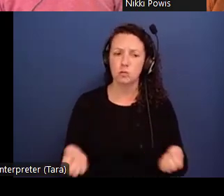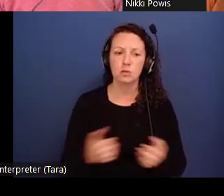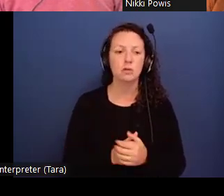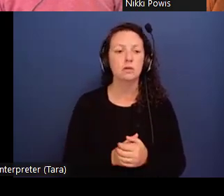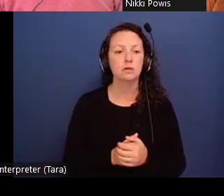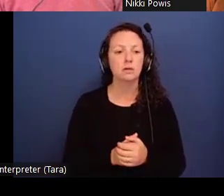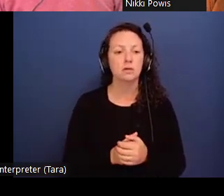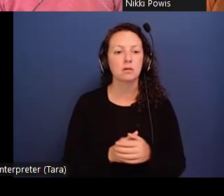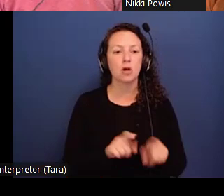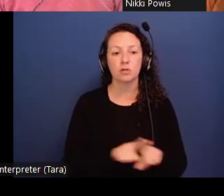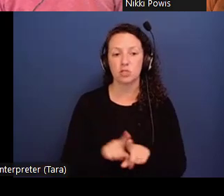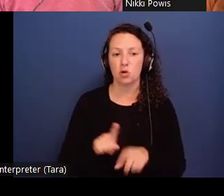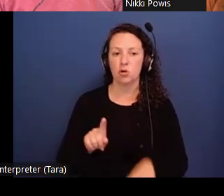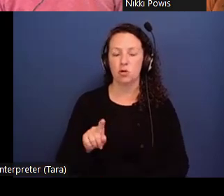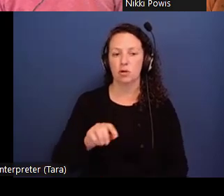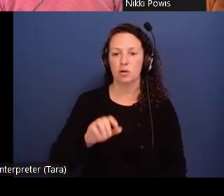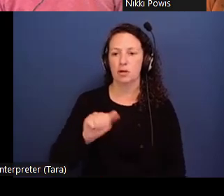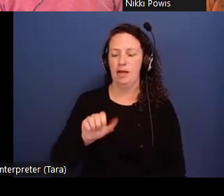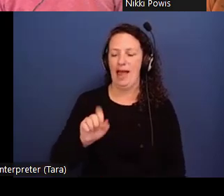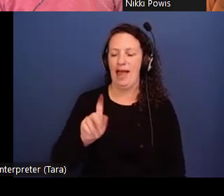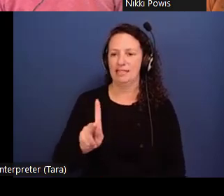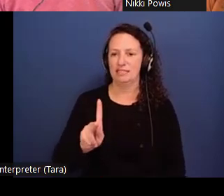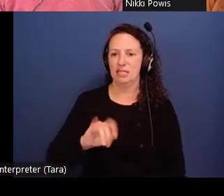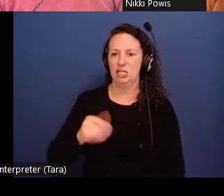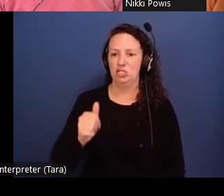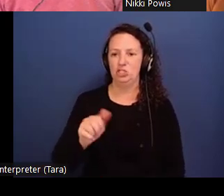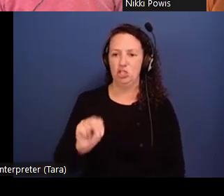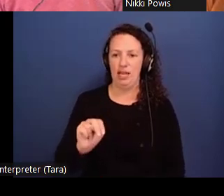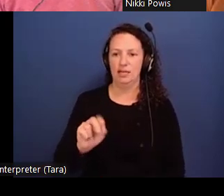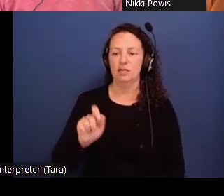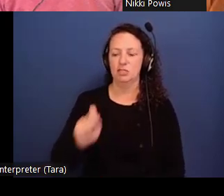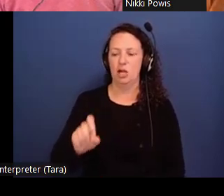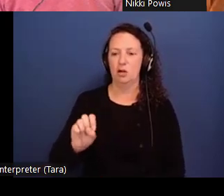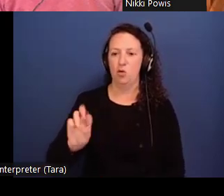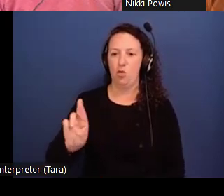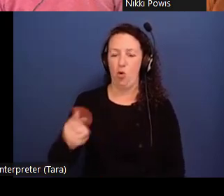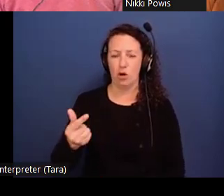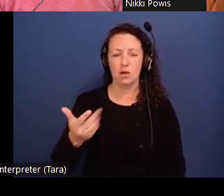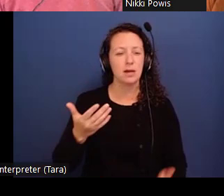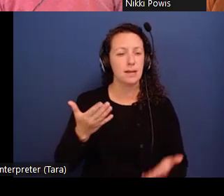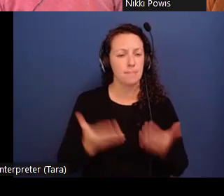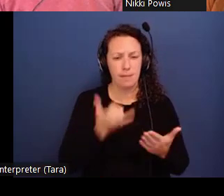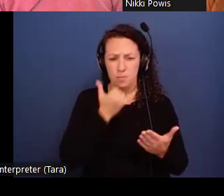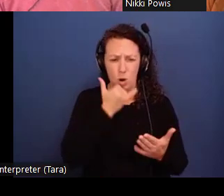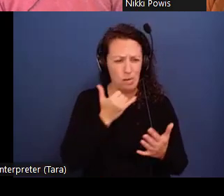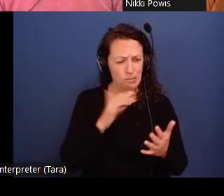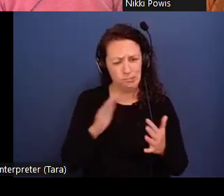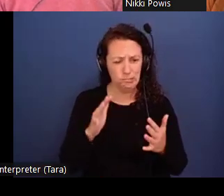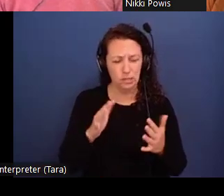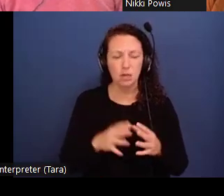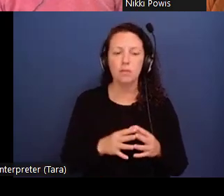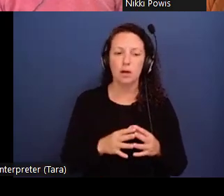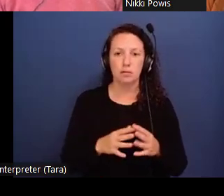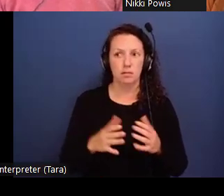Jan, it's askjan.org, I think. I might be wrong on that, but they have a